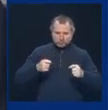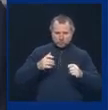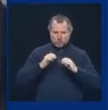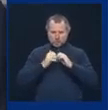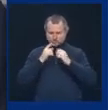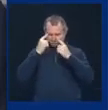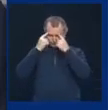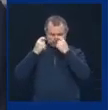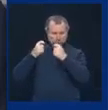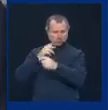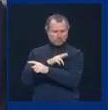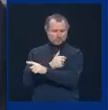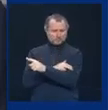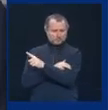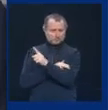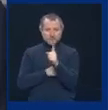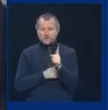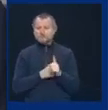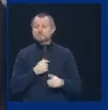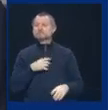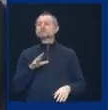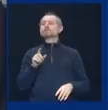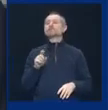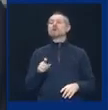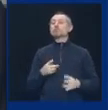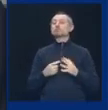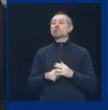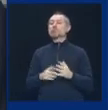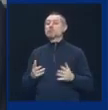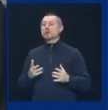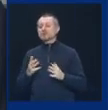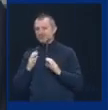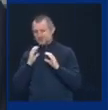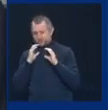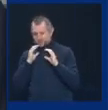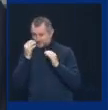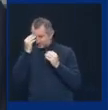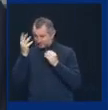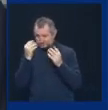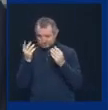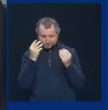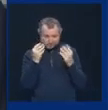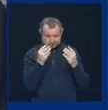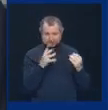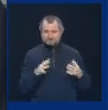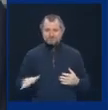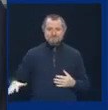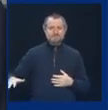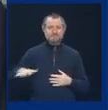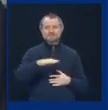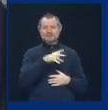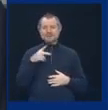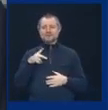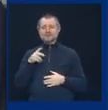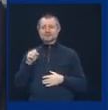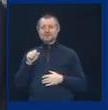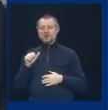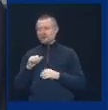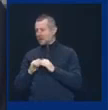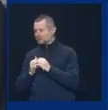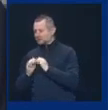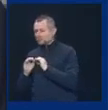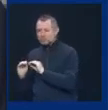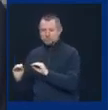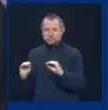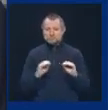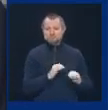And we need to start communicating with people with PSAs, et cetera. But I believe it's possible that there's no